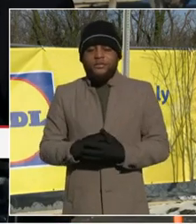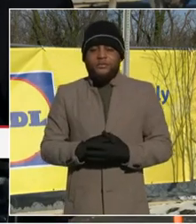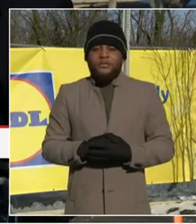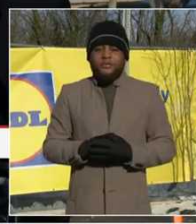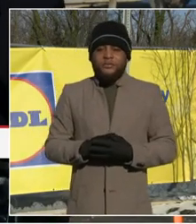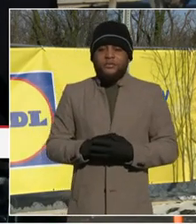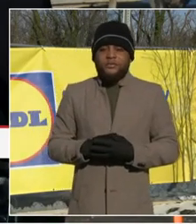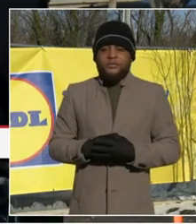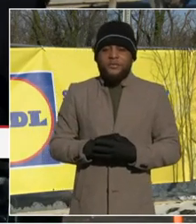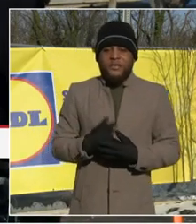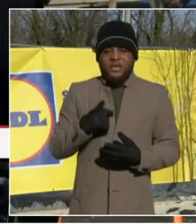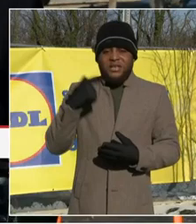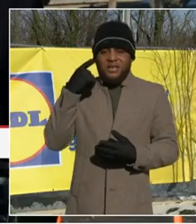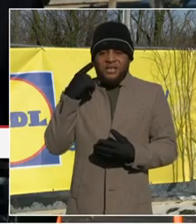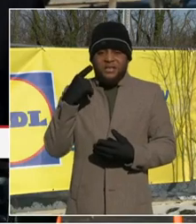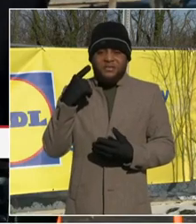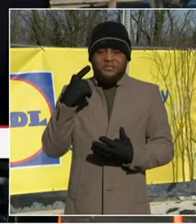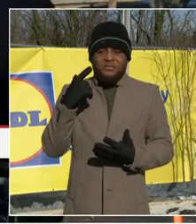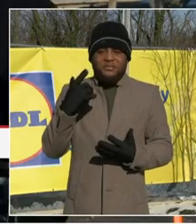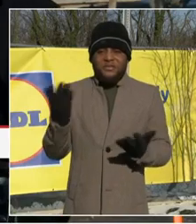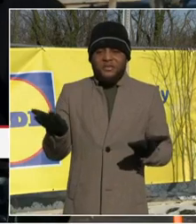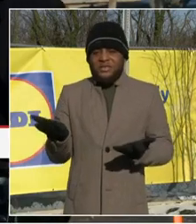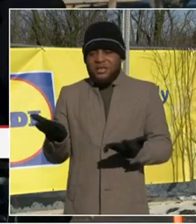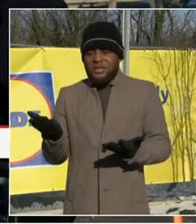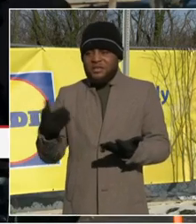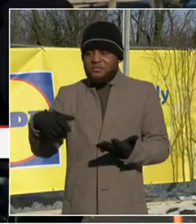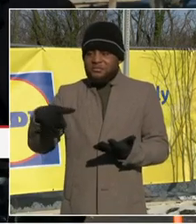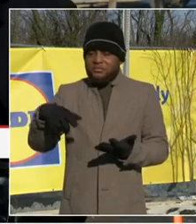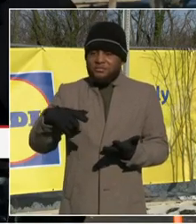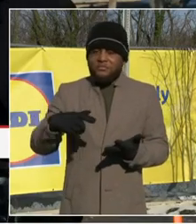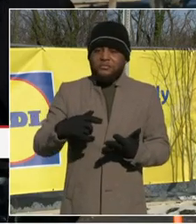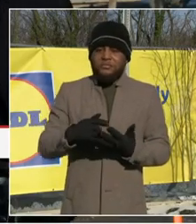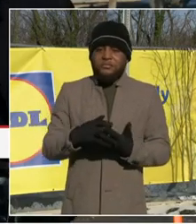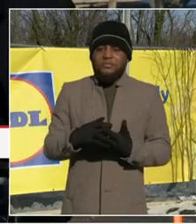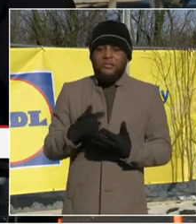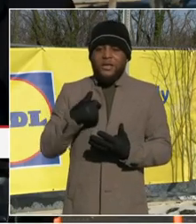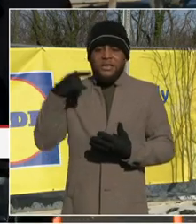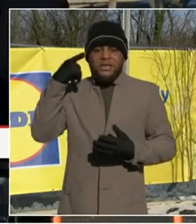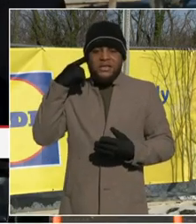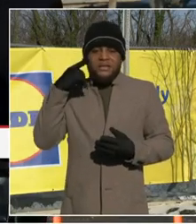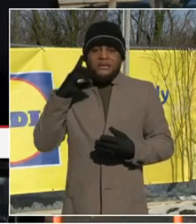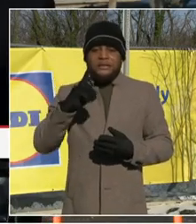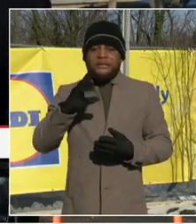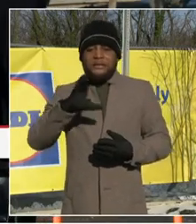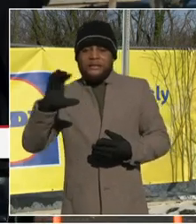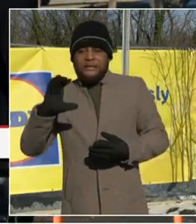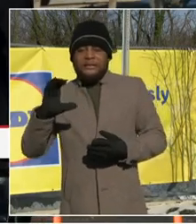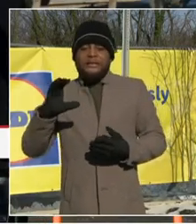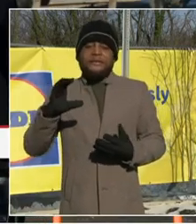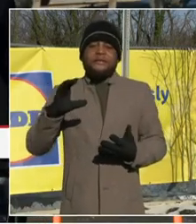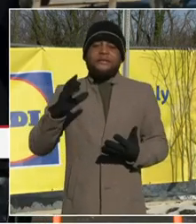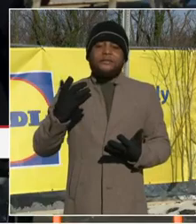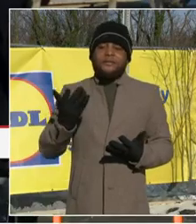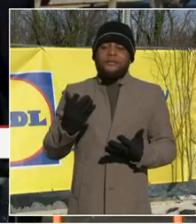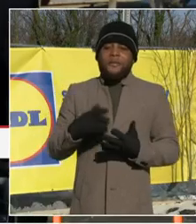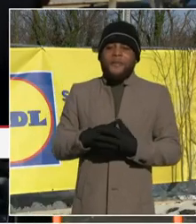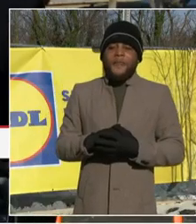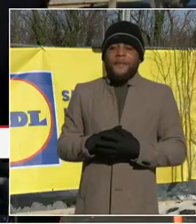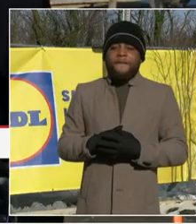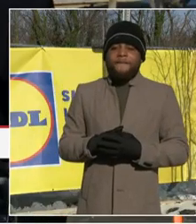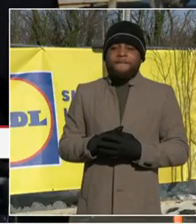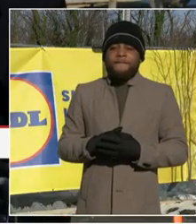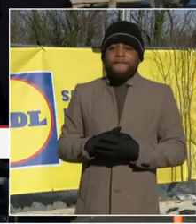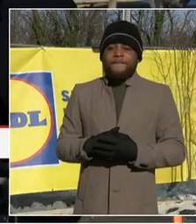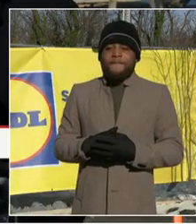here somewhere around. And Dean, you're here. Sorry, I haven't said hello to you this morning. Hi there. Marshall Heights Community